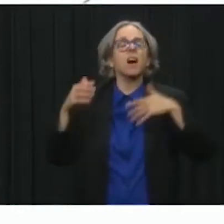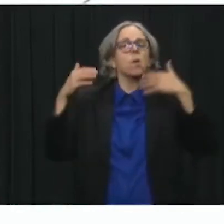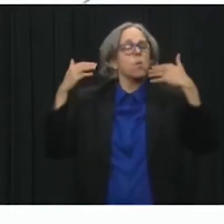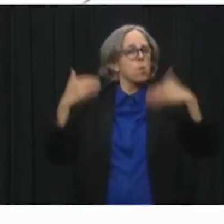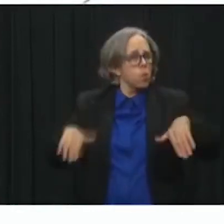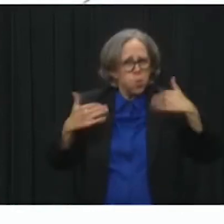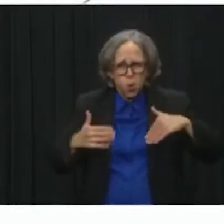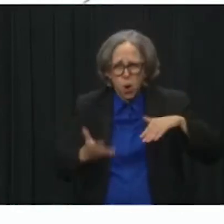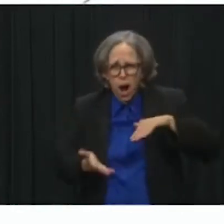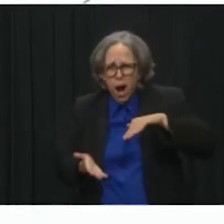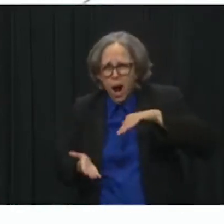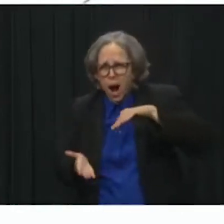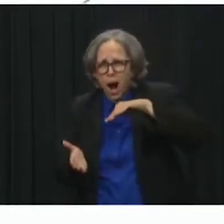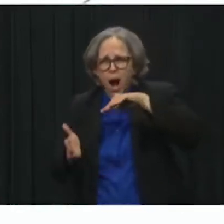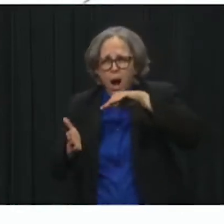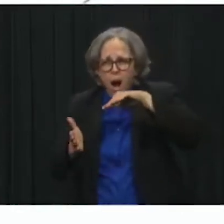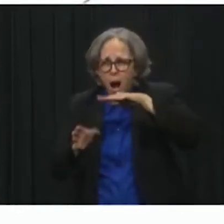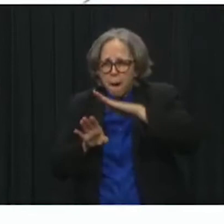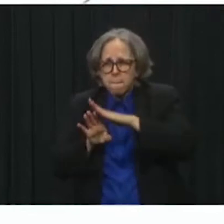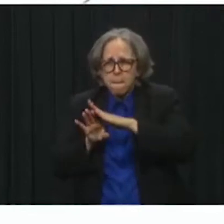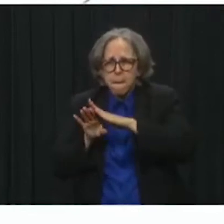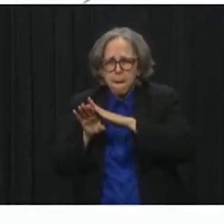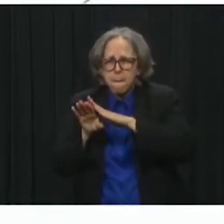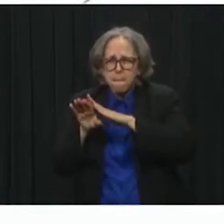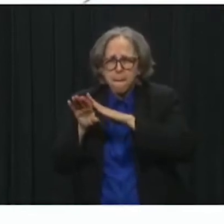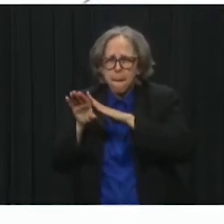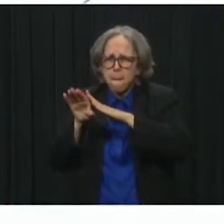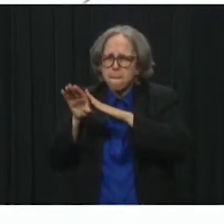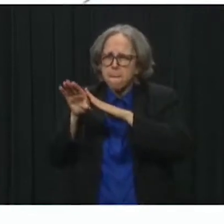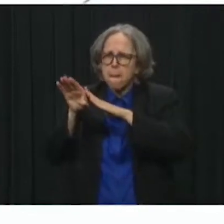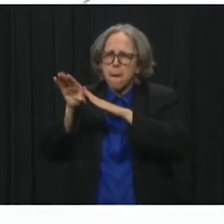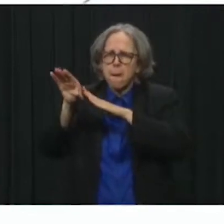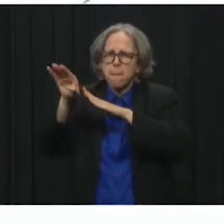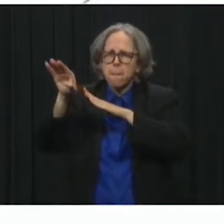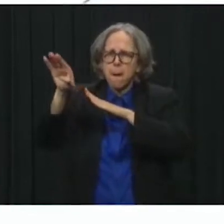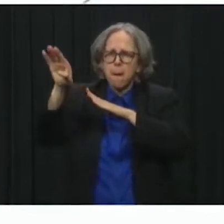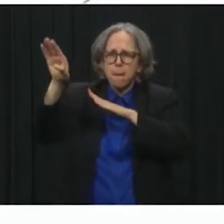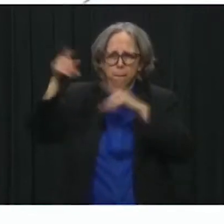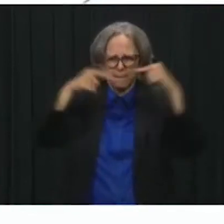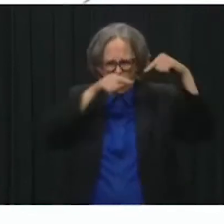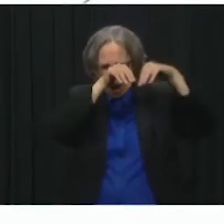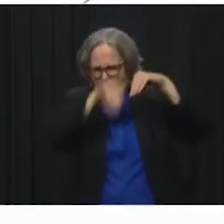Vaccinations continued to climb into the third week when Columbus Public Health reported they vaccinated